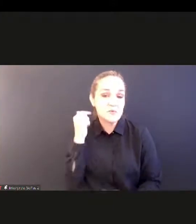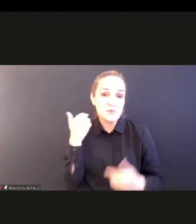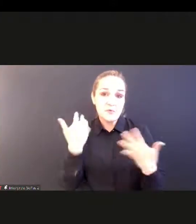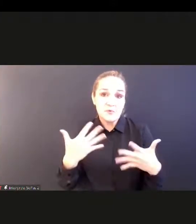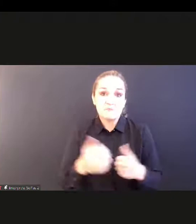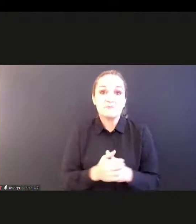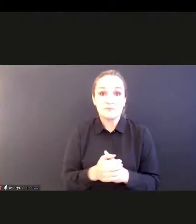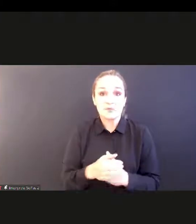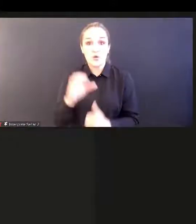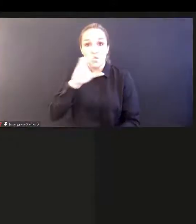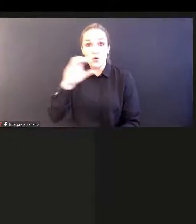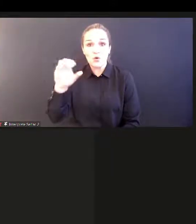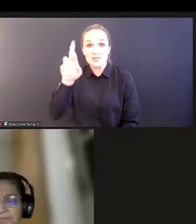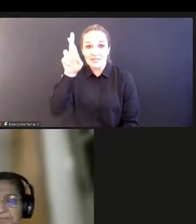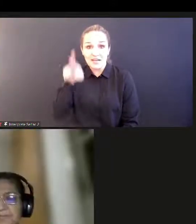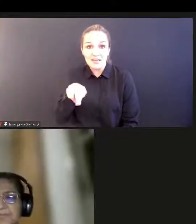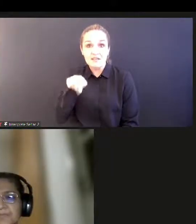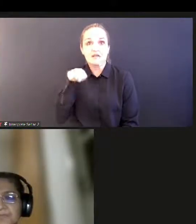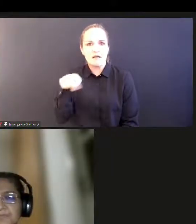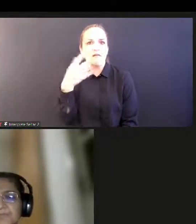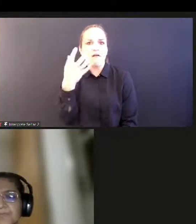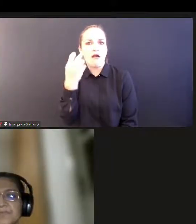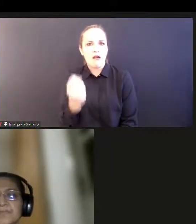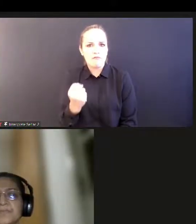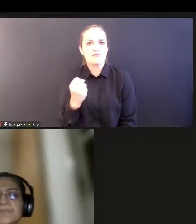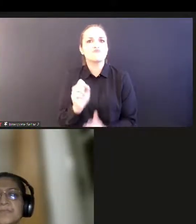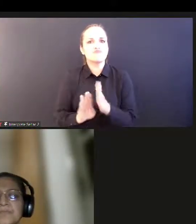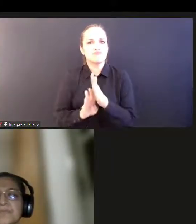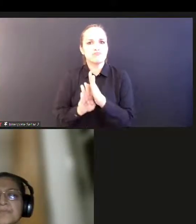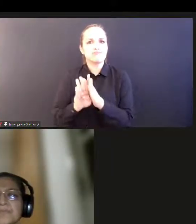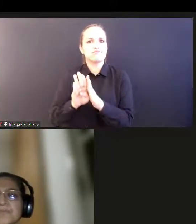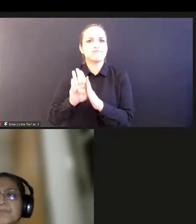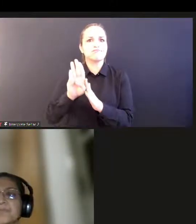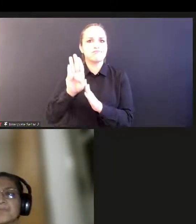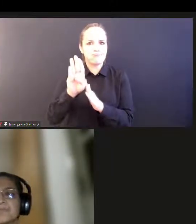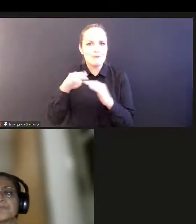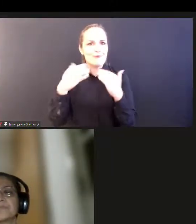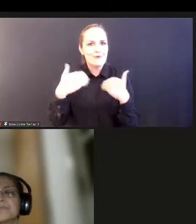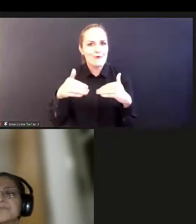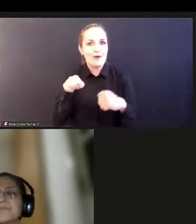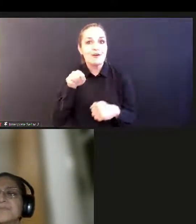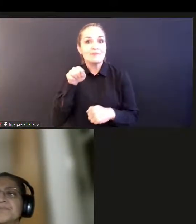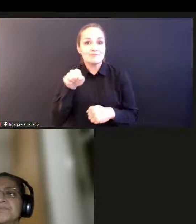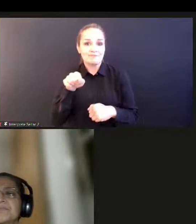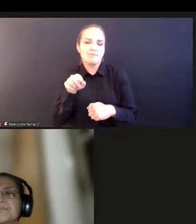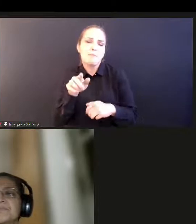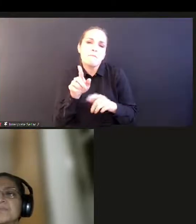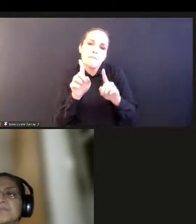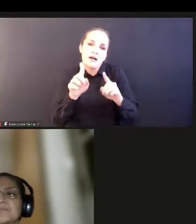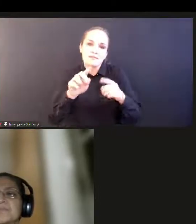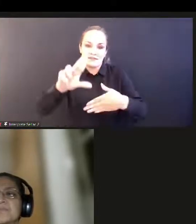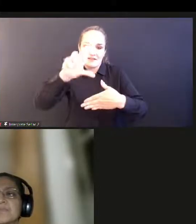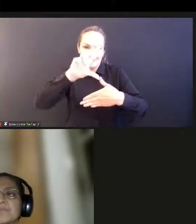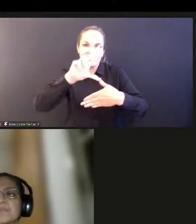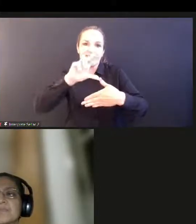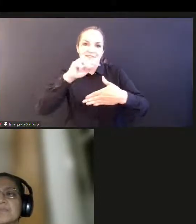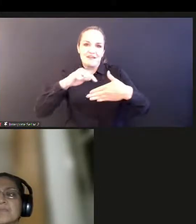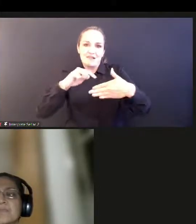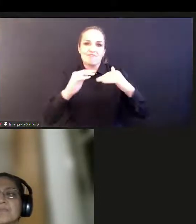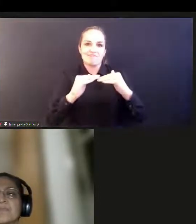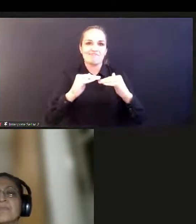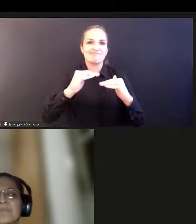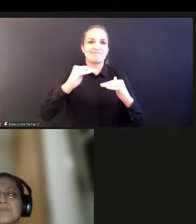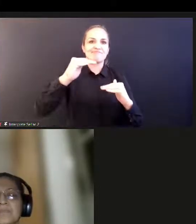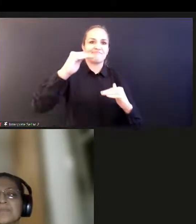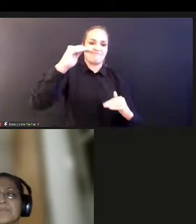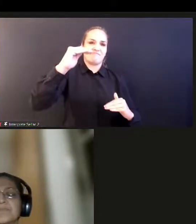other emerging regions in the development of the service export sector, especially when compared to some economies in